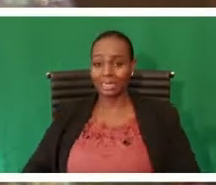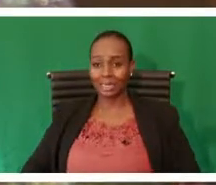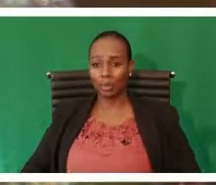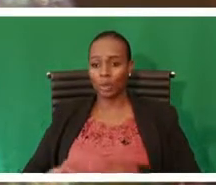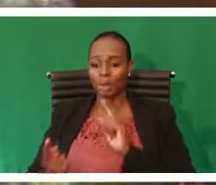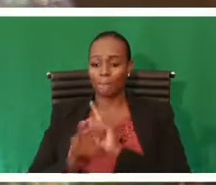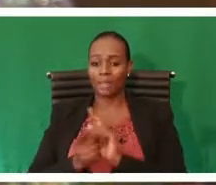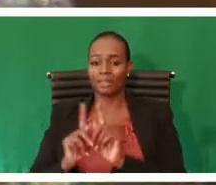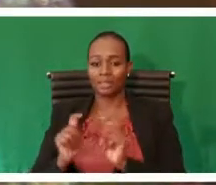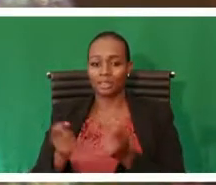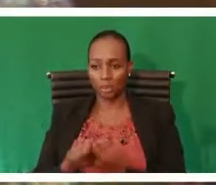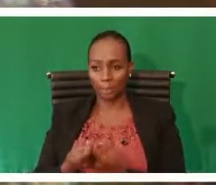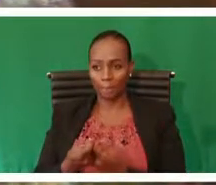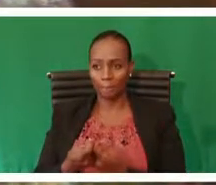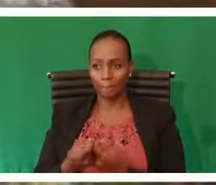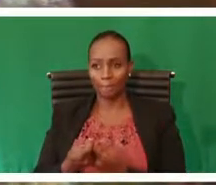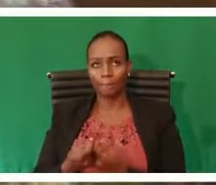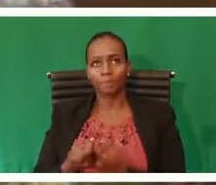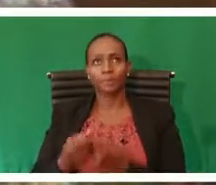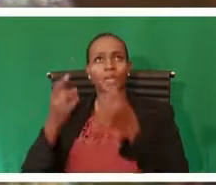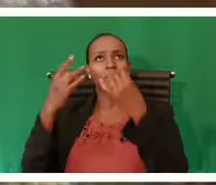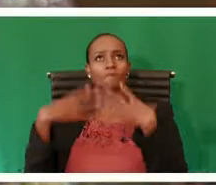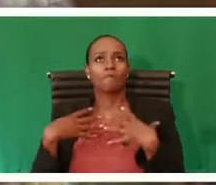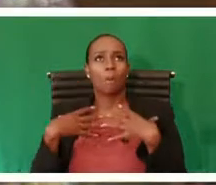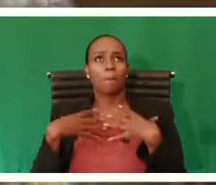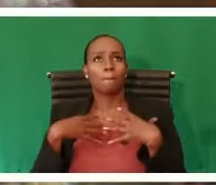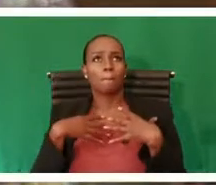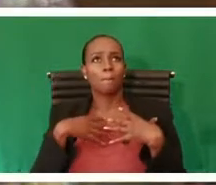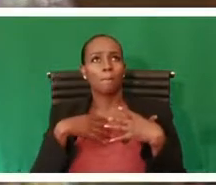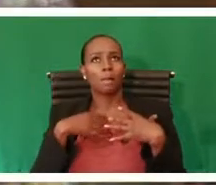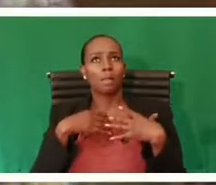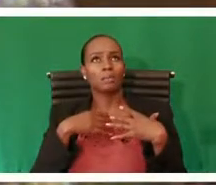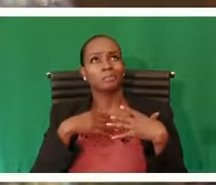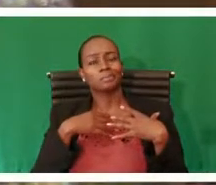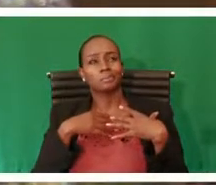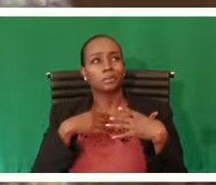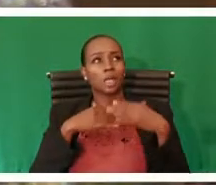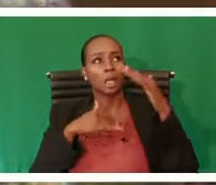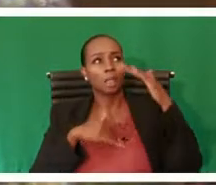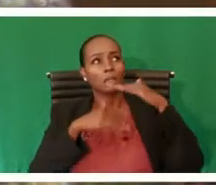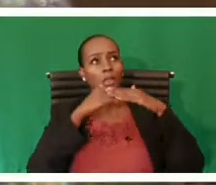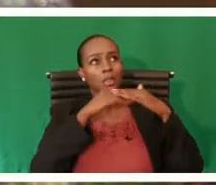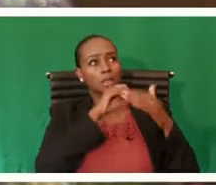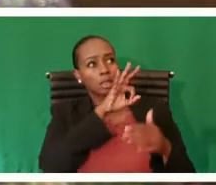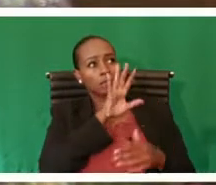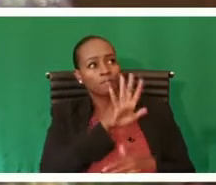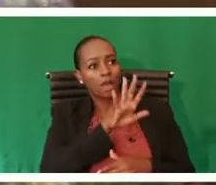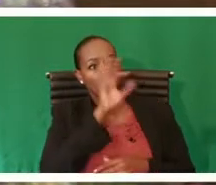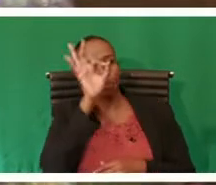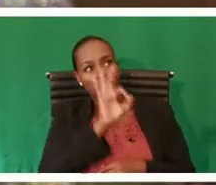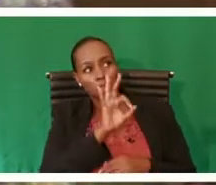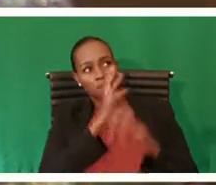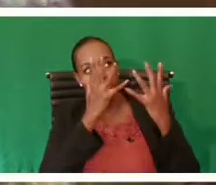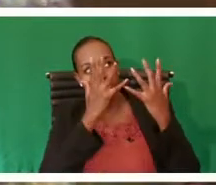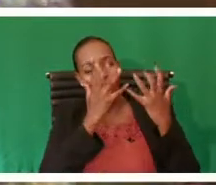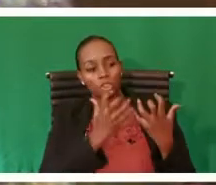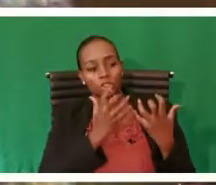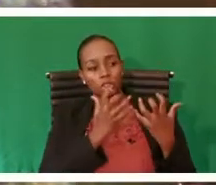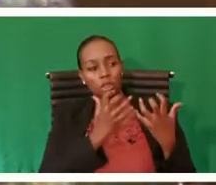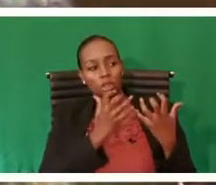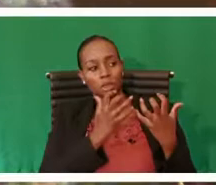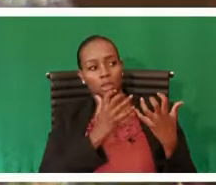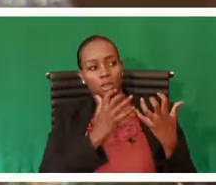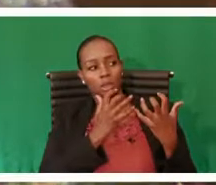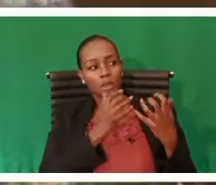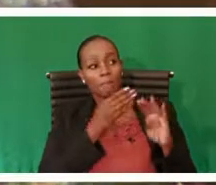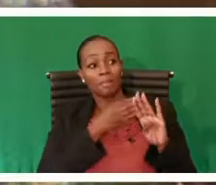the indication was that we were at 35% of the total budget that we would have